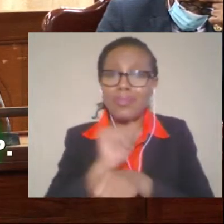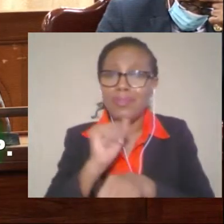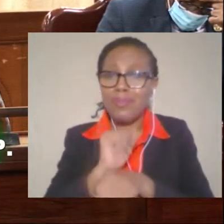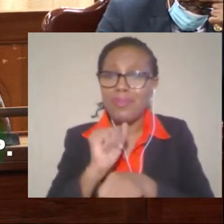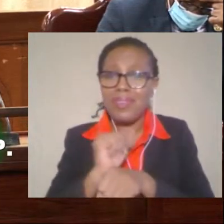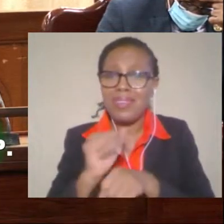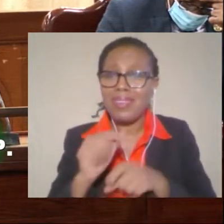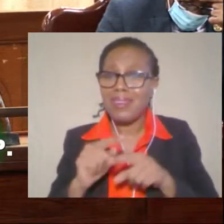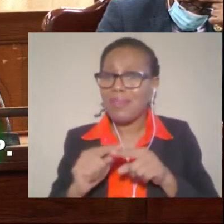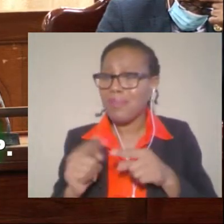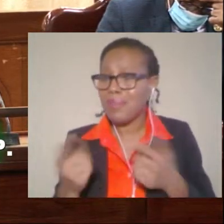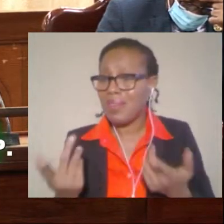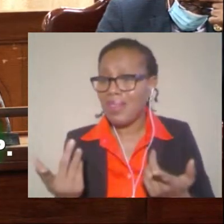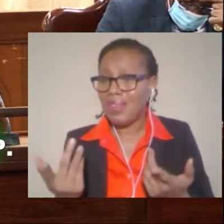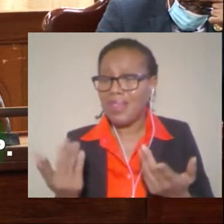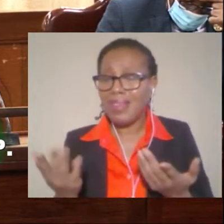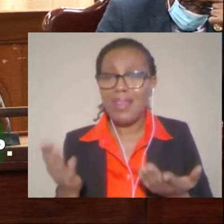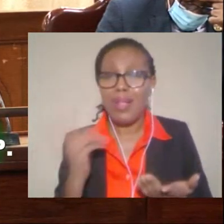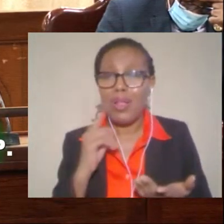of a context